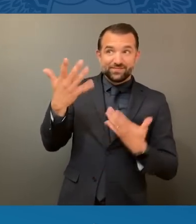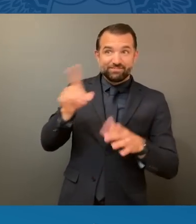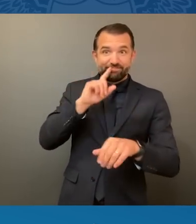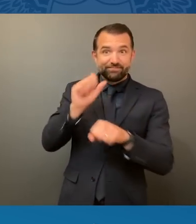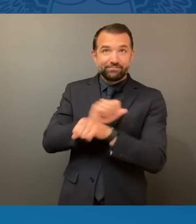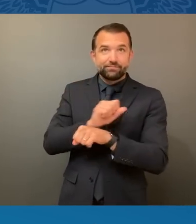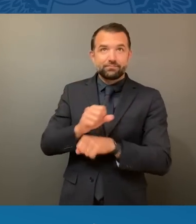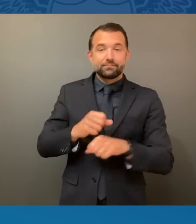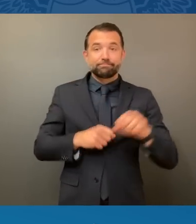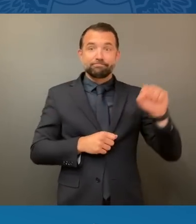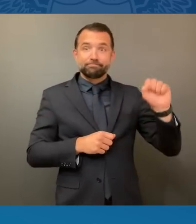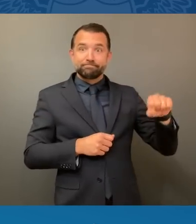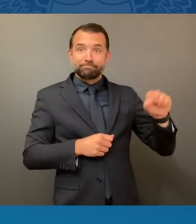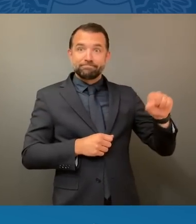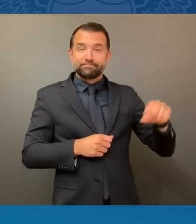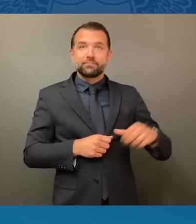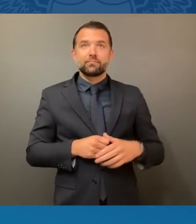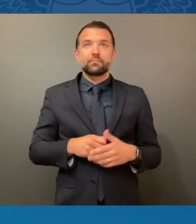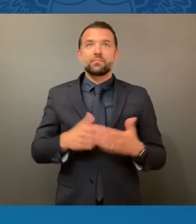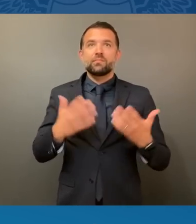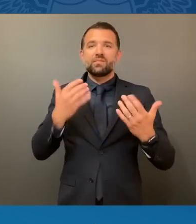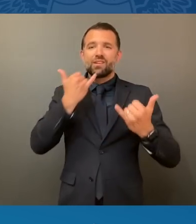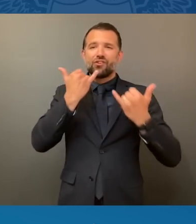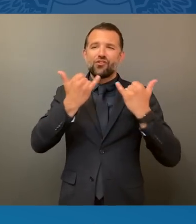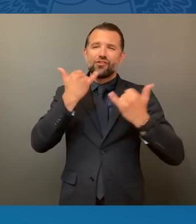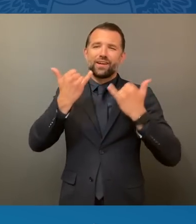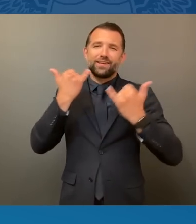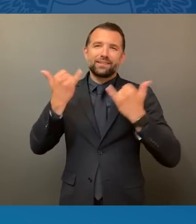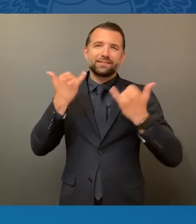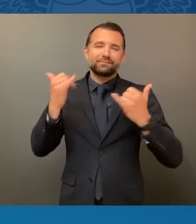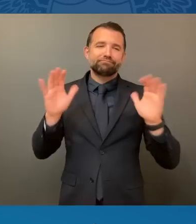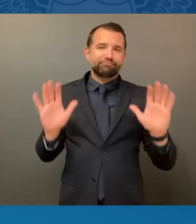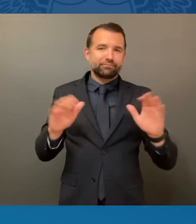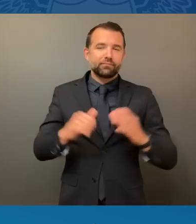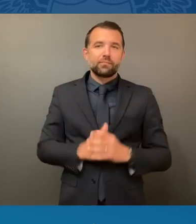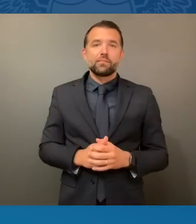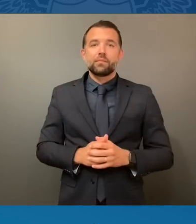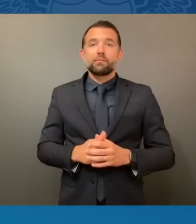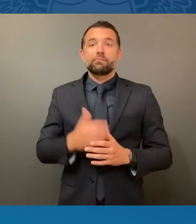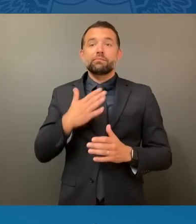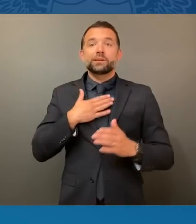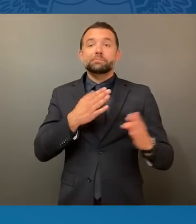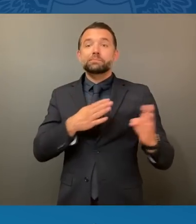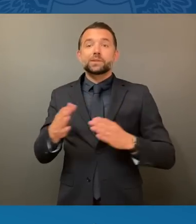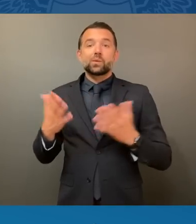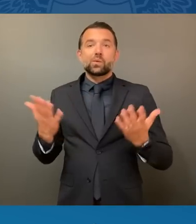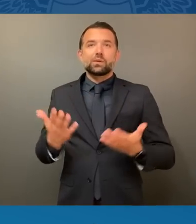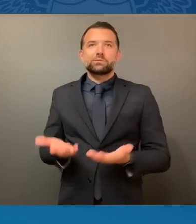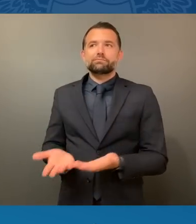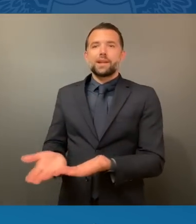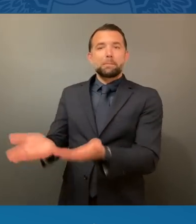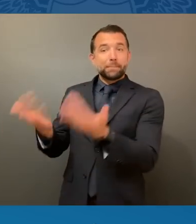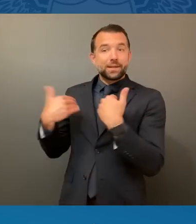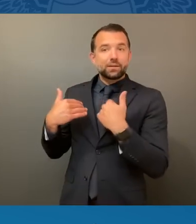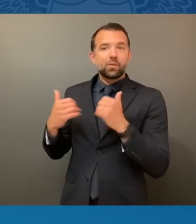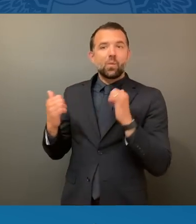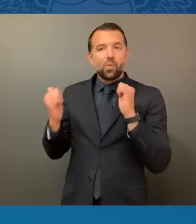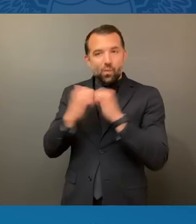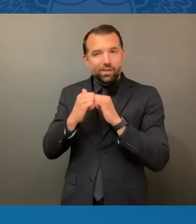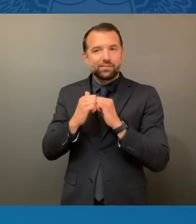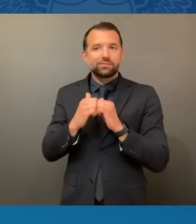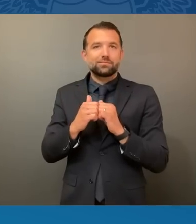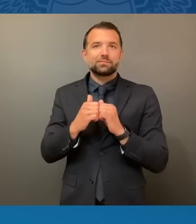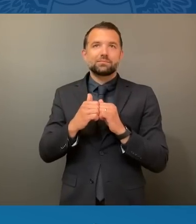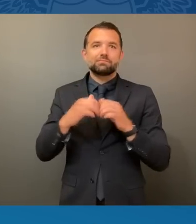and called folks and said, look, this is what I'm up to. Join us. Let's do this together.